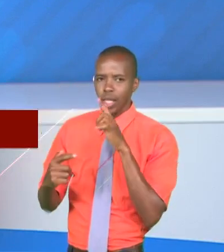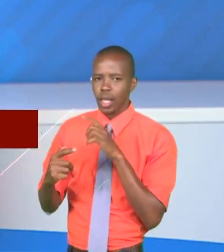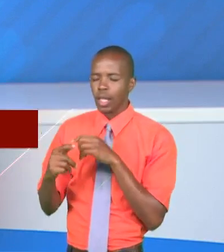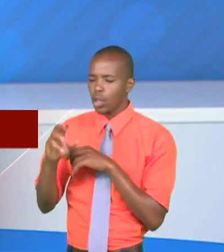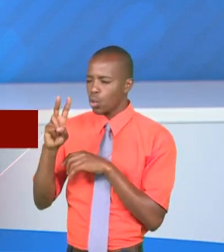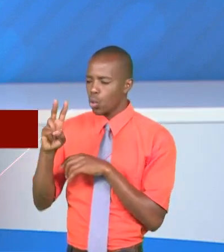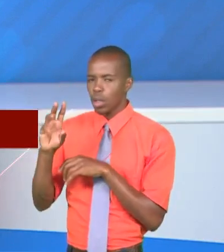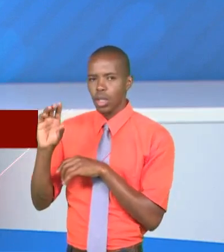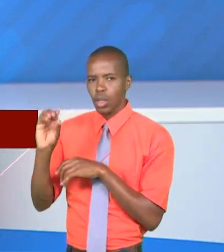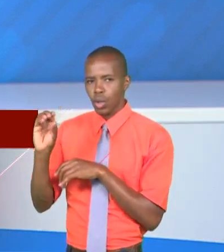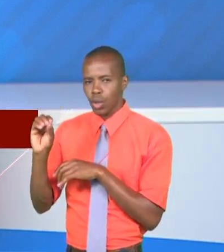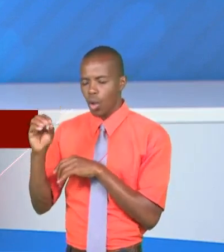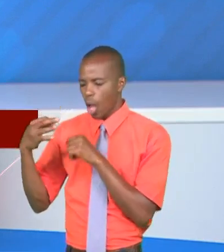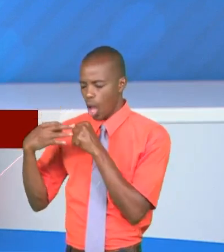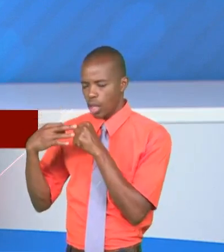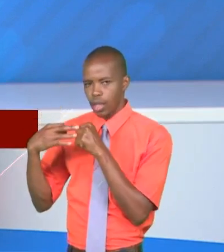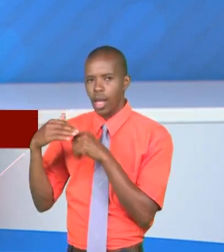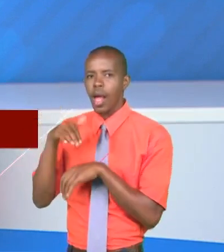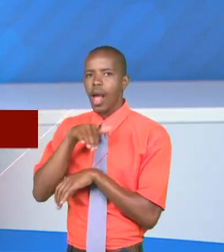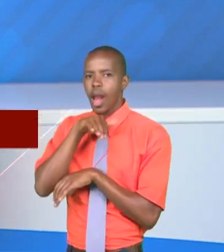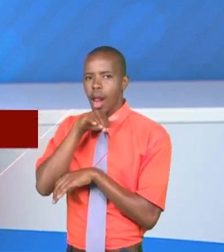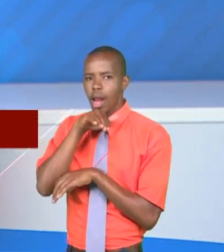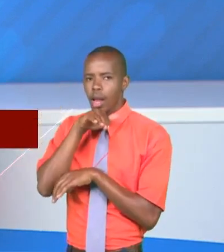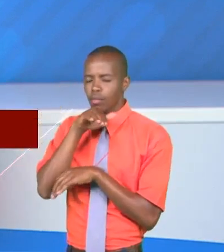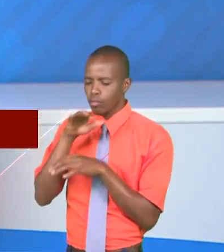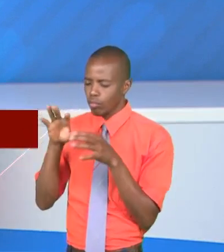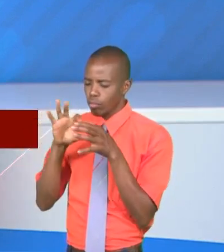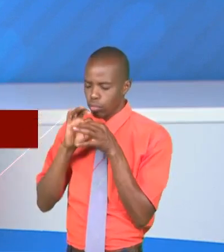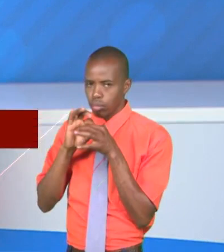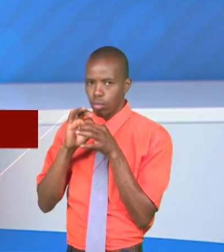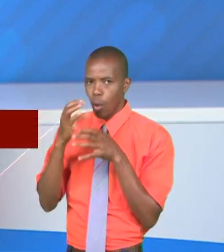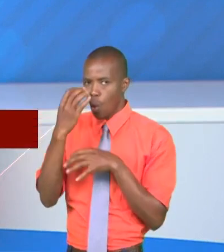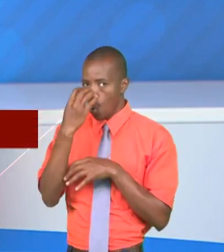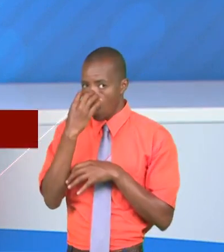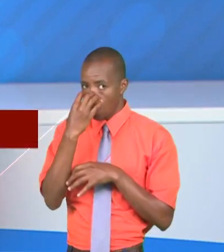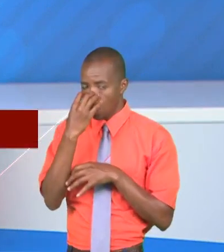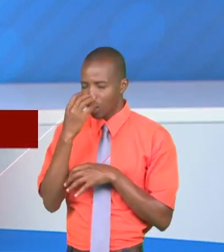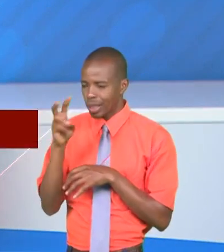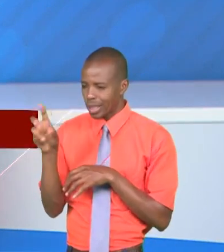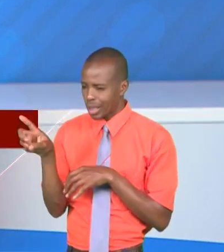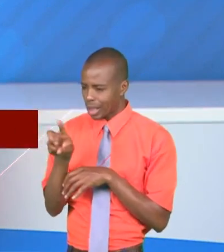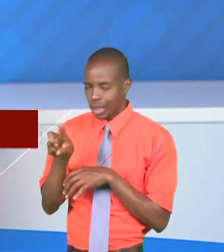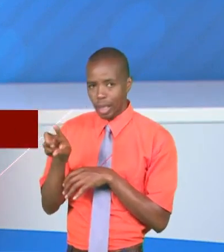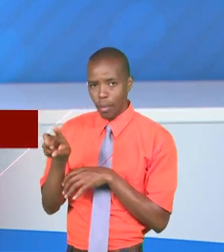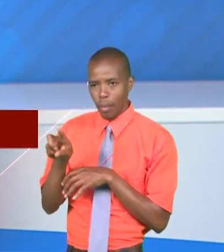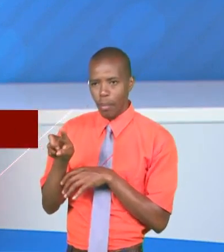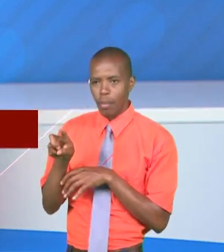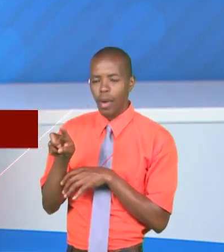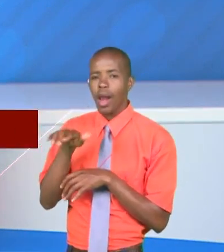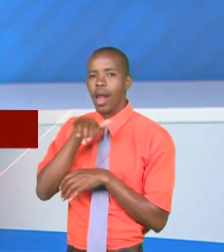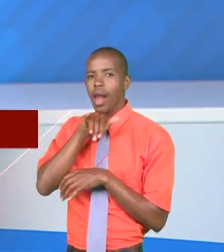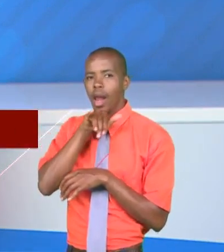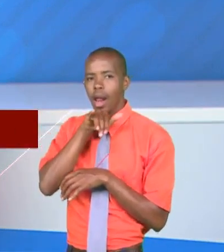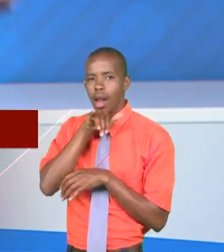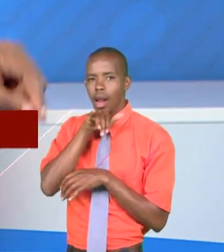2008, what happened? Raila was working with Ruto, and the same guy, Raila,